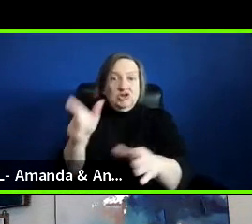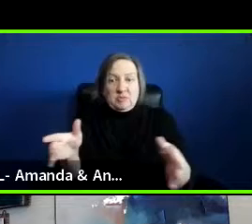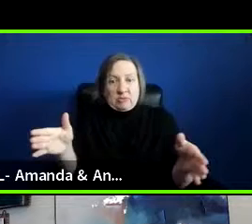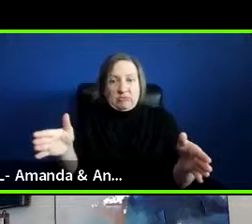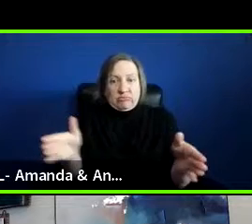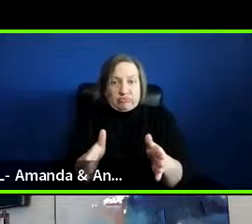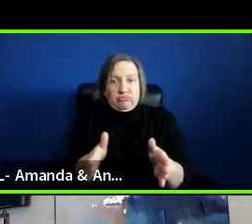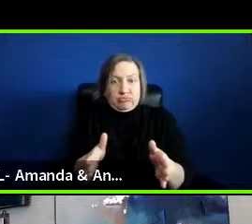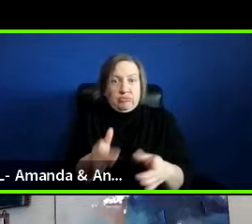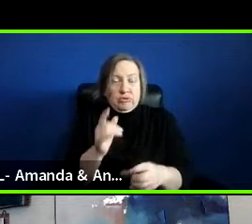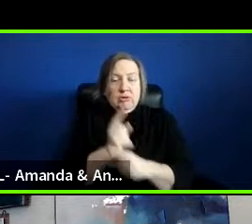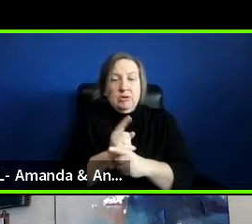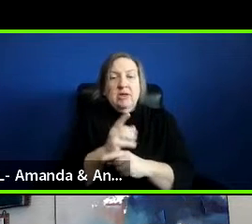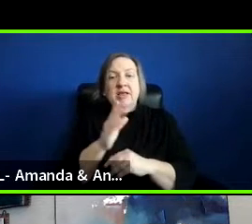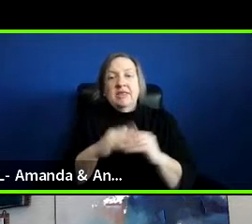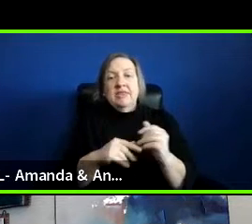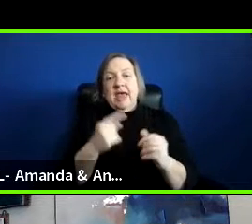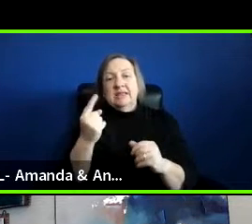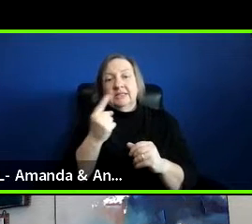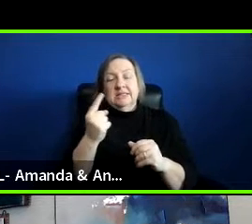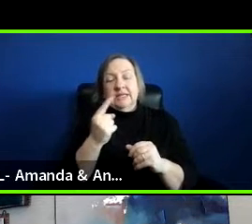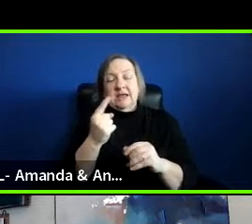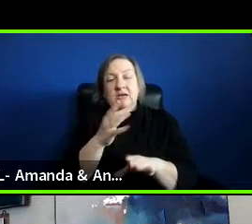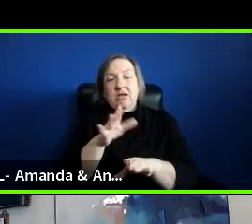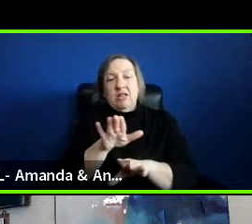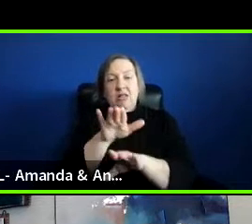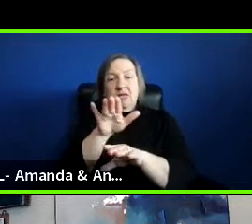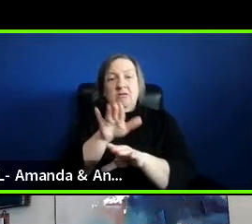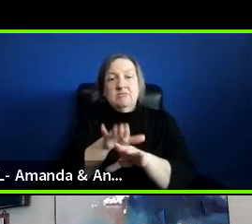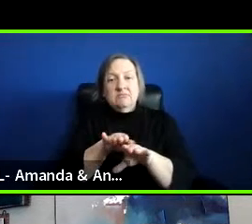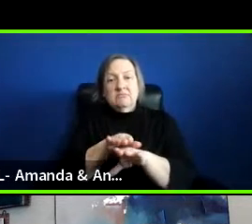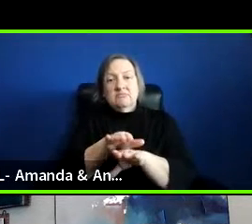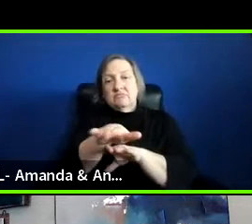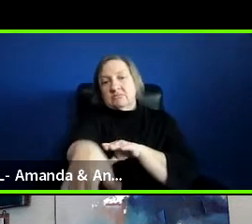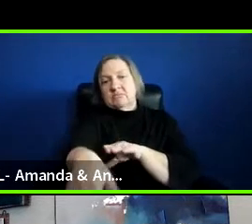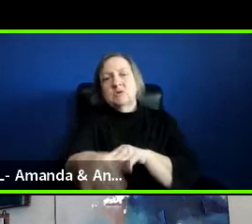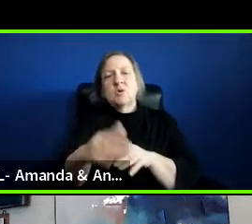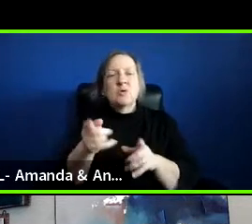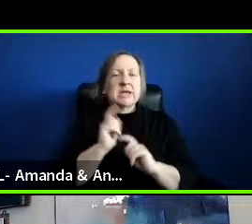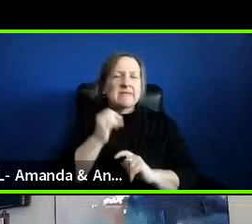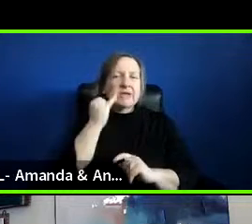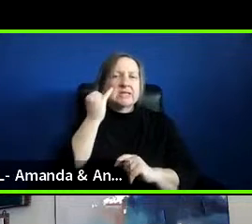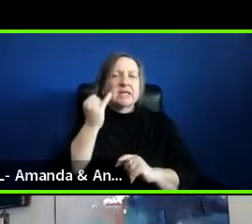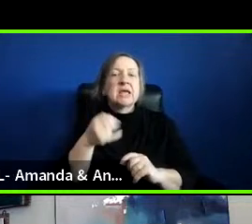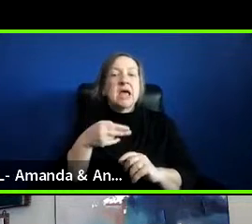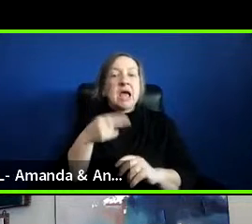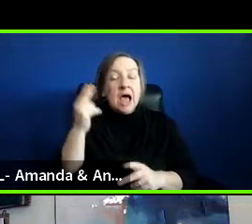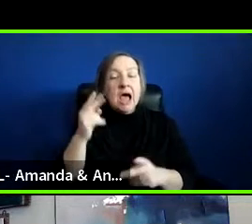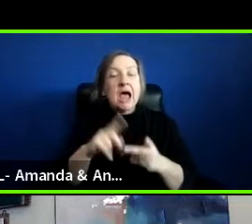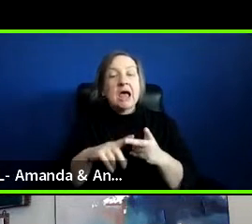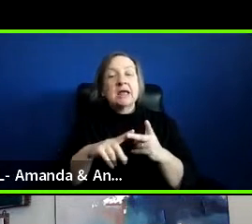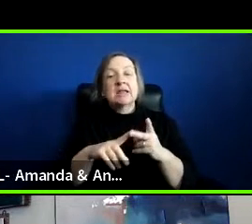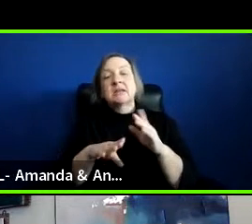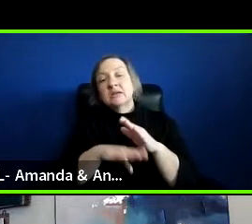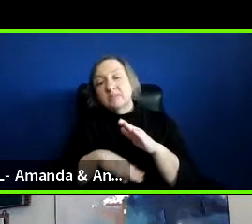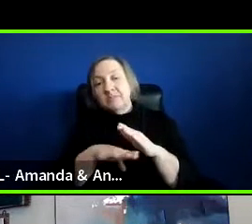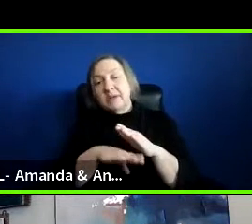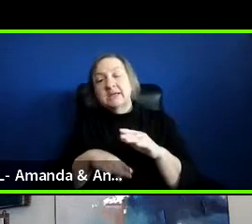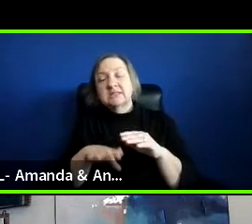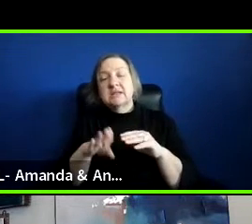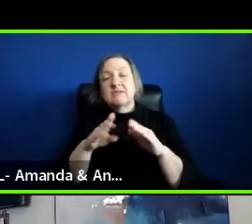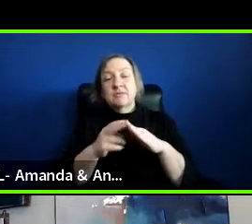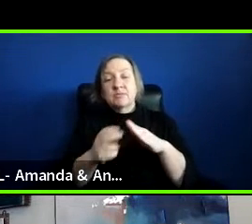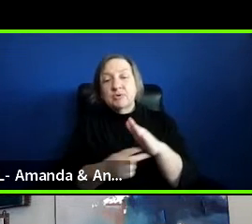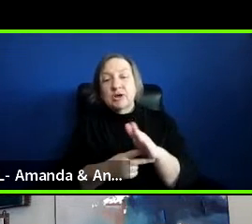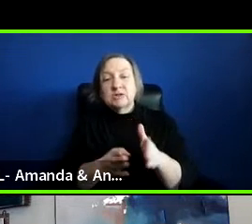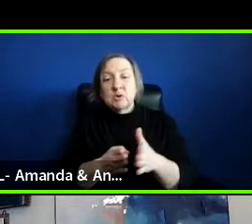wide versus a single level. Like, could you just kind of give us some dimensions of height, base of the bridge up to the top, and width, the narrowest versus